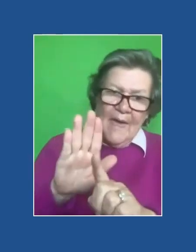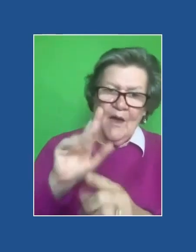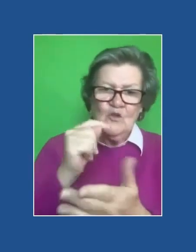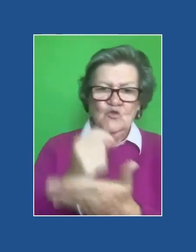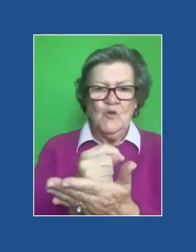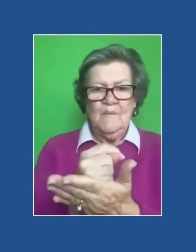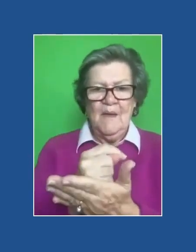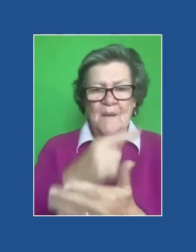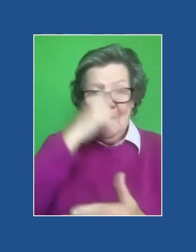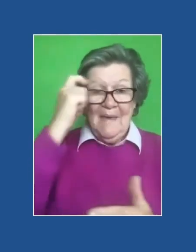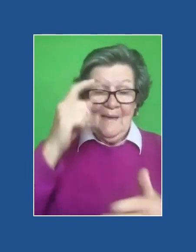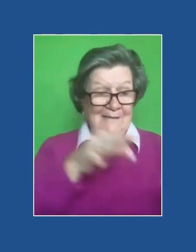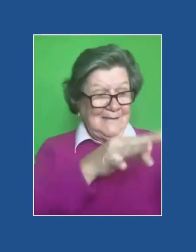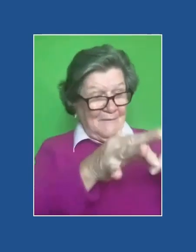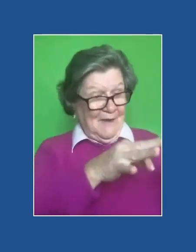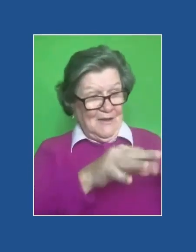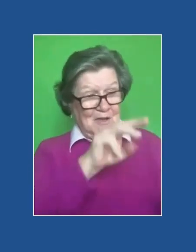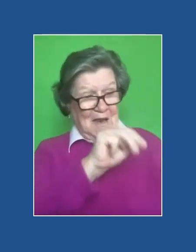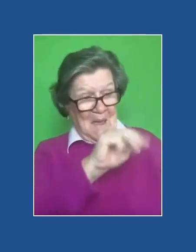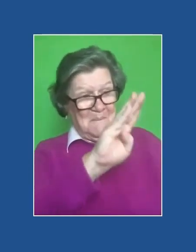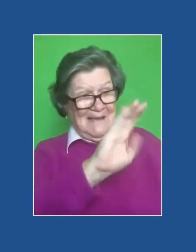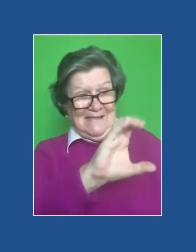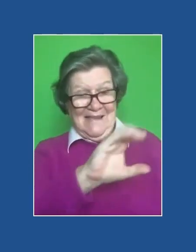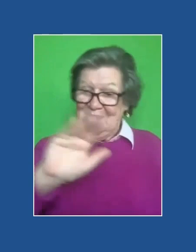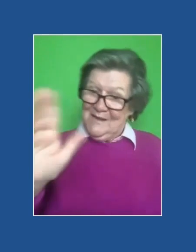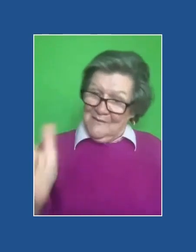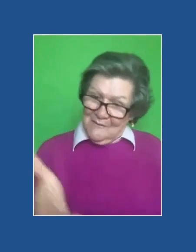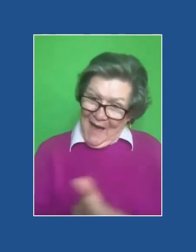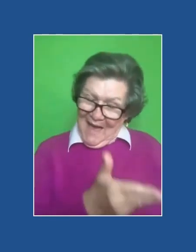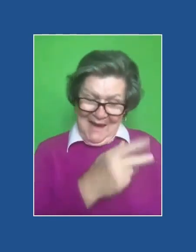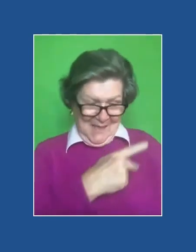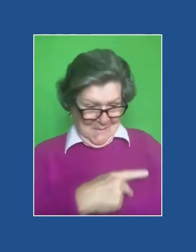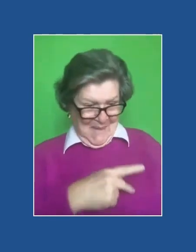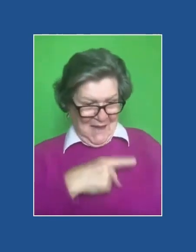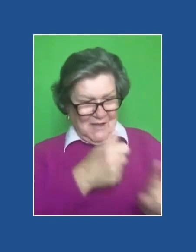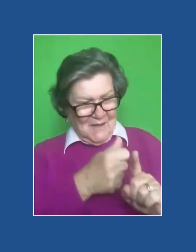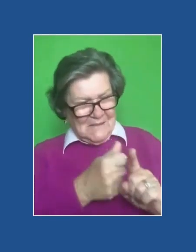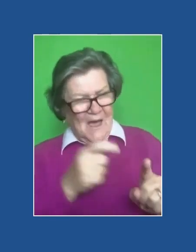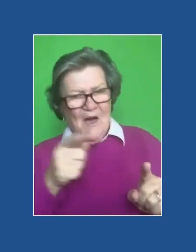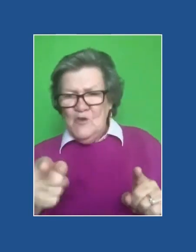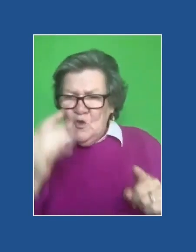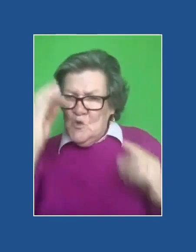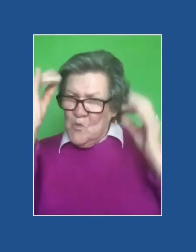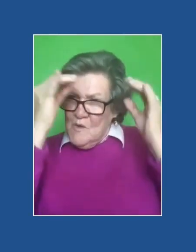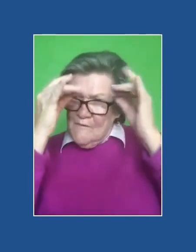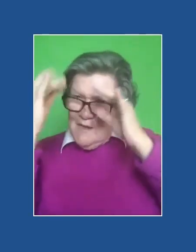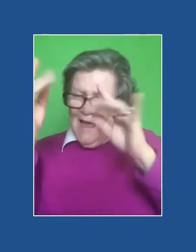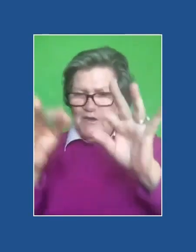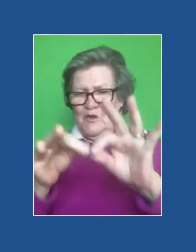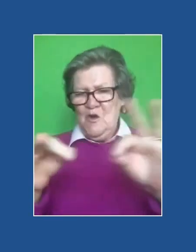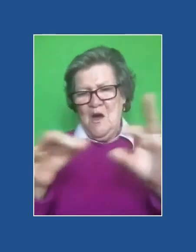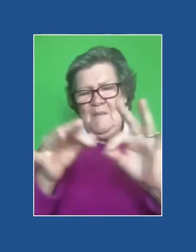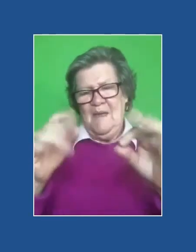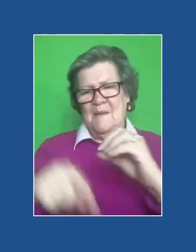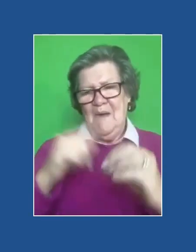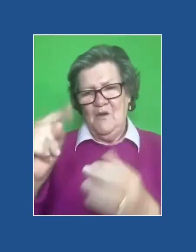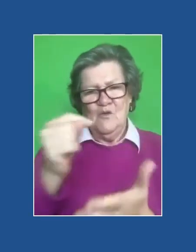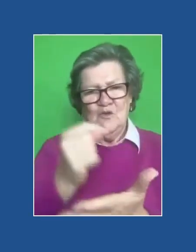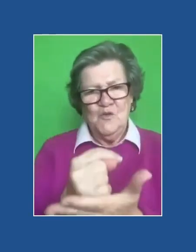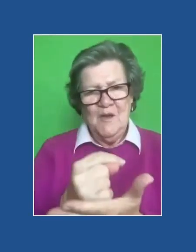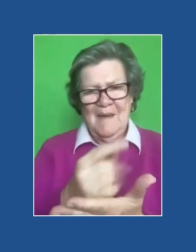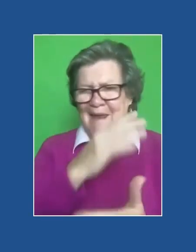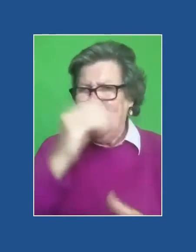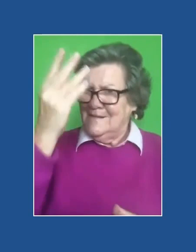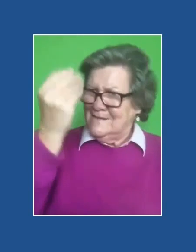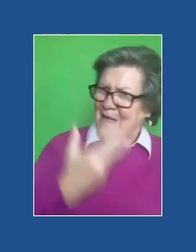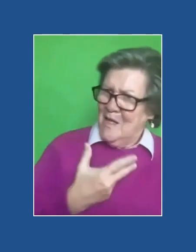definition, MBC is inviting patients to reflect and comment on the trends that they're seeing in their data and to voice their thoughts about